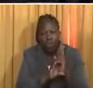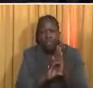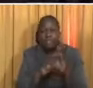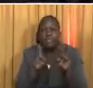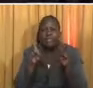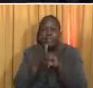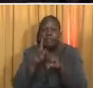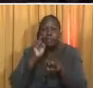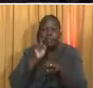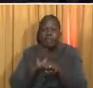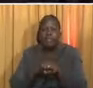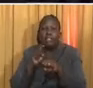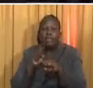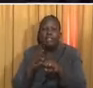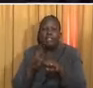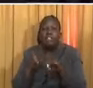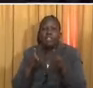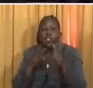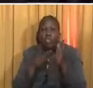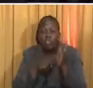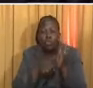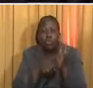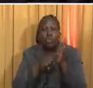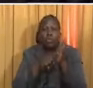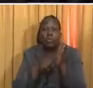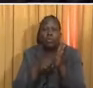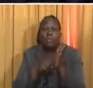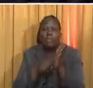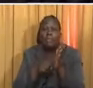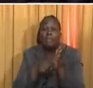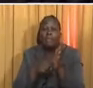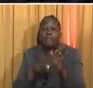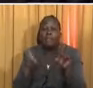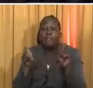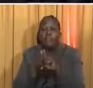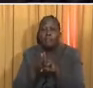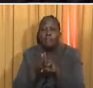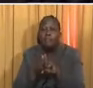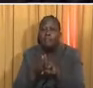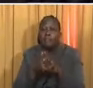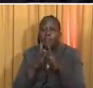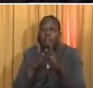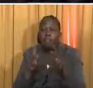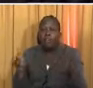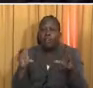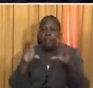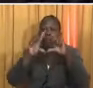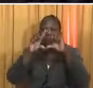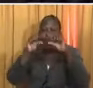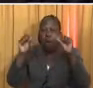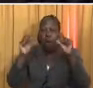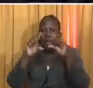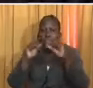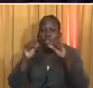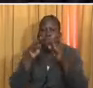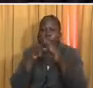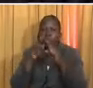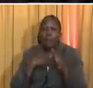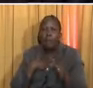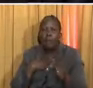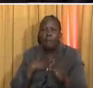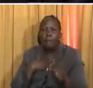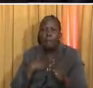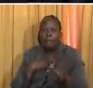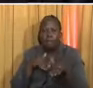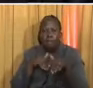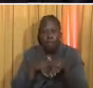effectively dismember it. The learned judges variously defined the word dismemberment to mean doing any of the